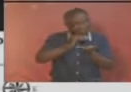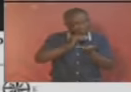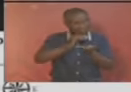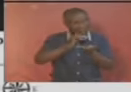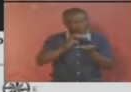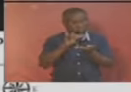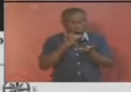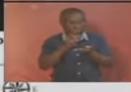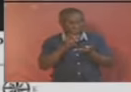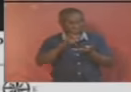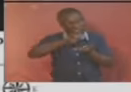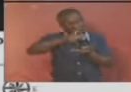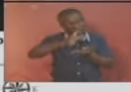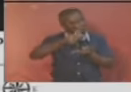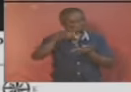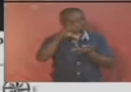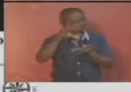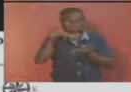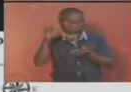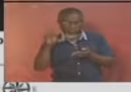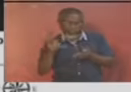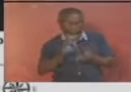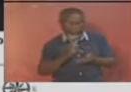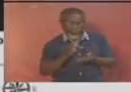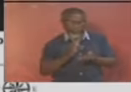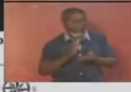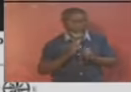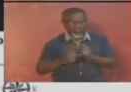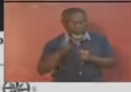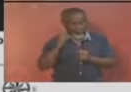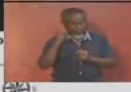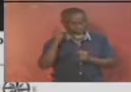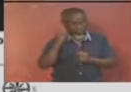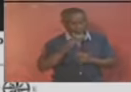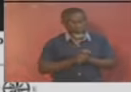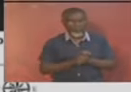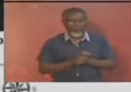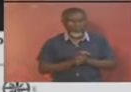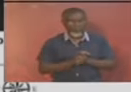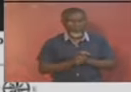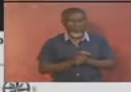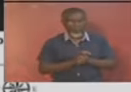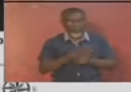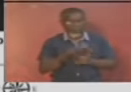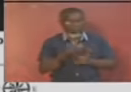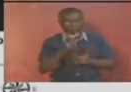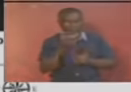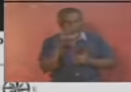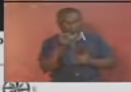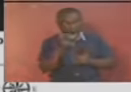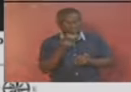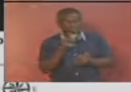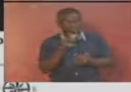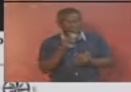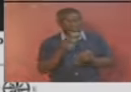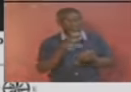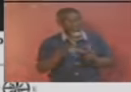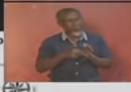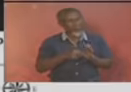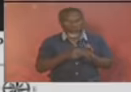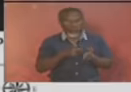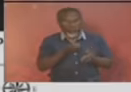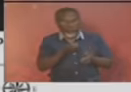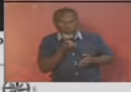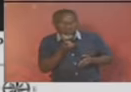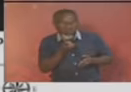new cases per day, low numbers of new cases per community, and also in the low occupancy in the hospitals at this point in time. So we do know that